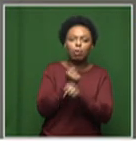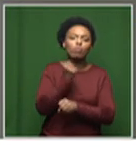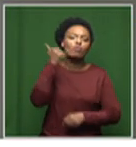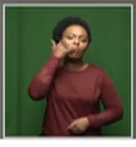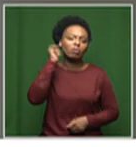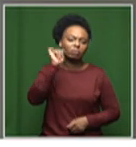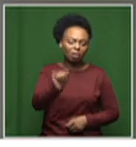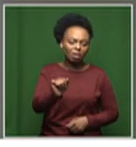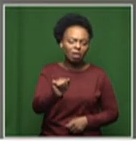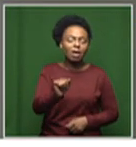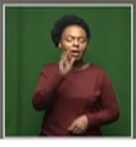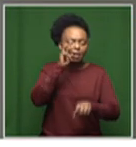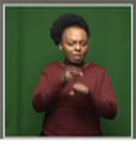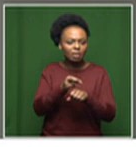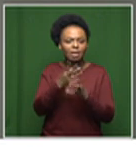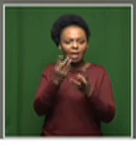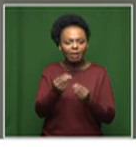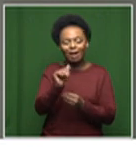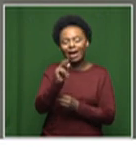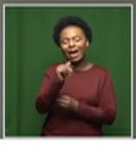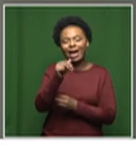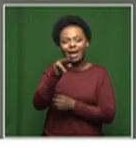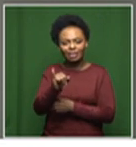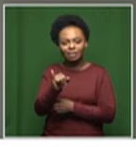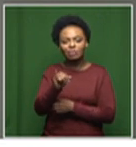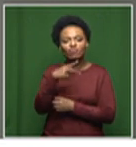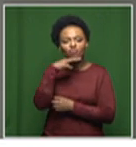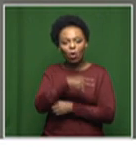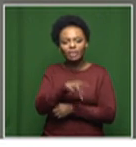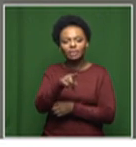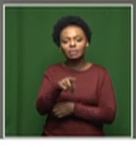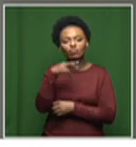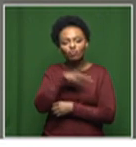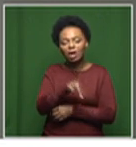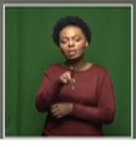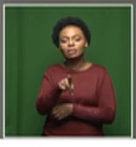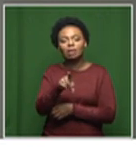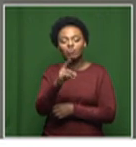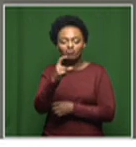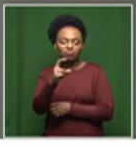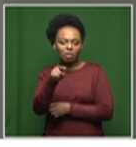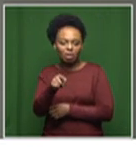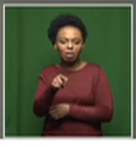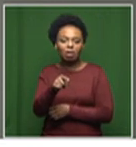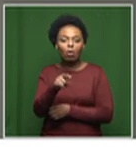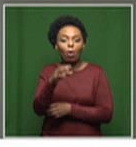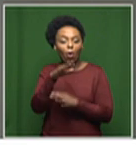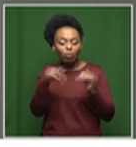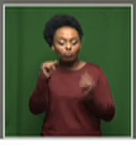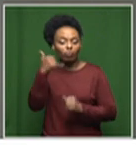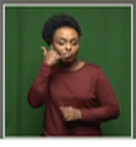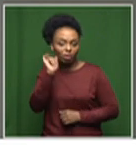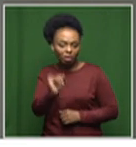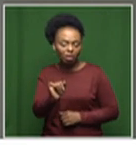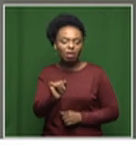need to make sure that you do have anti-fraud solutions and antivirus software on your devices. You need to make sure